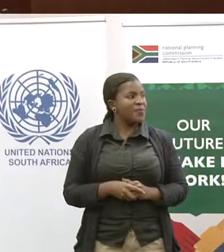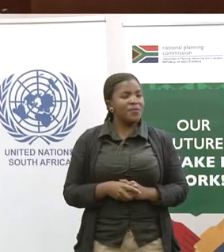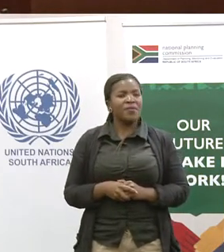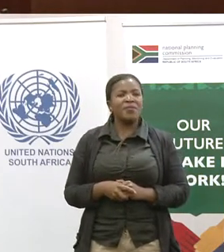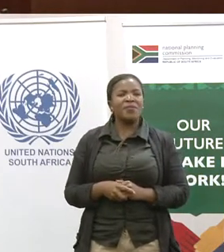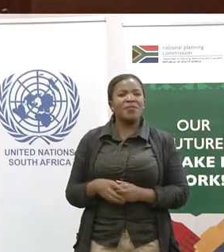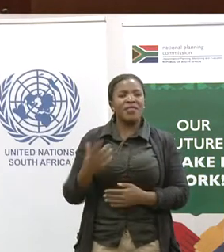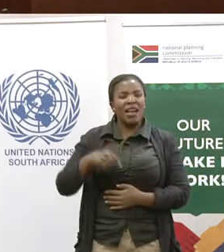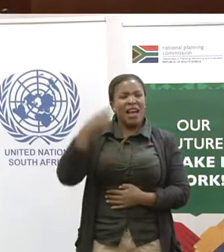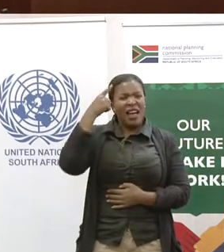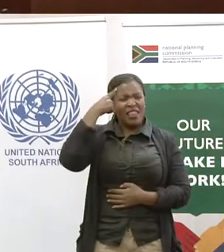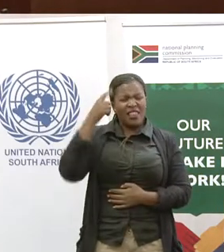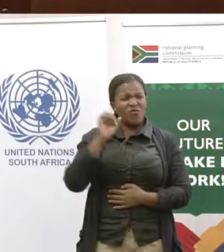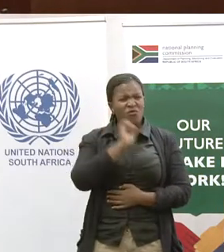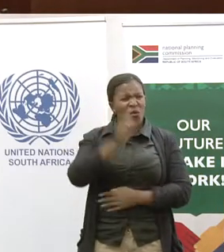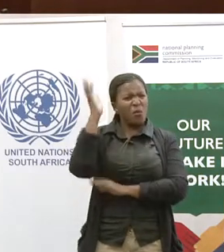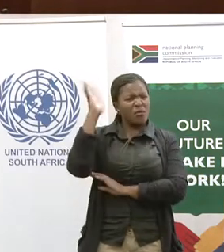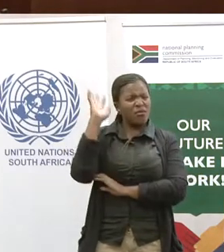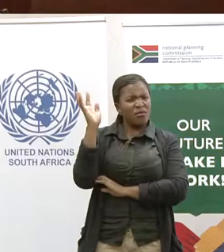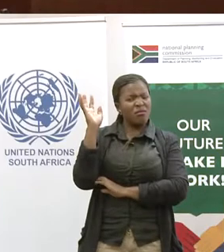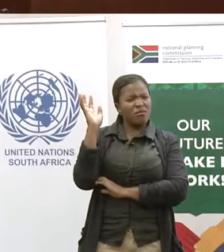I think in your presentation you have